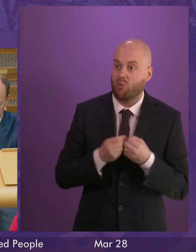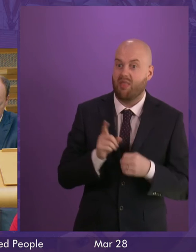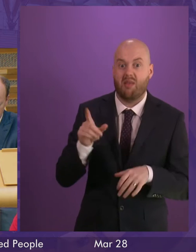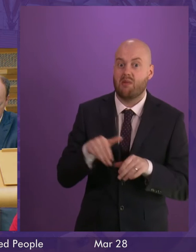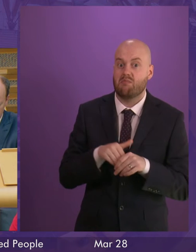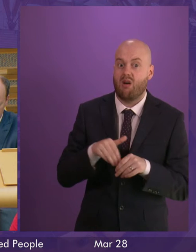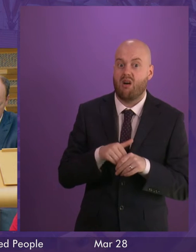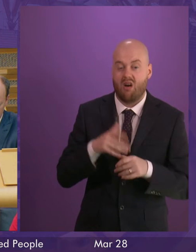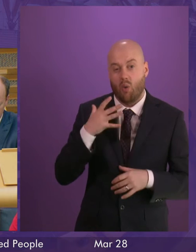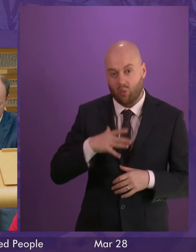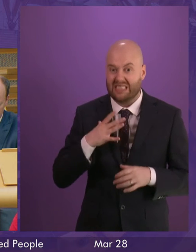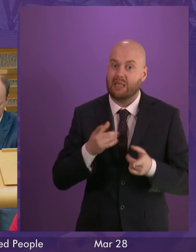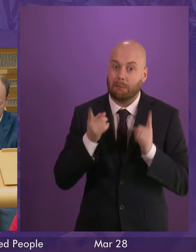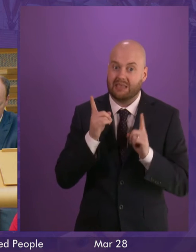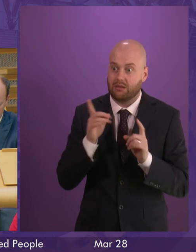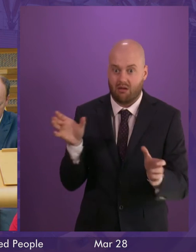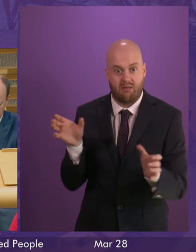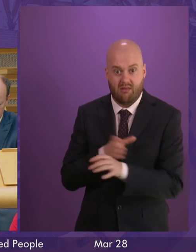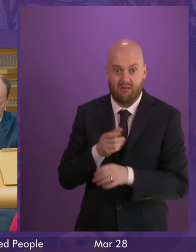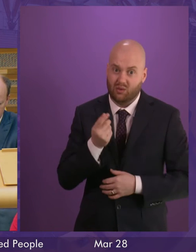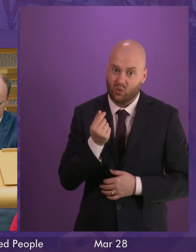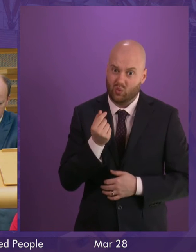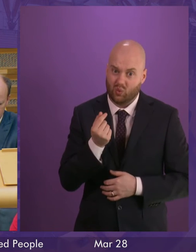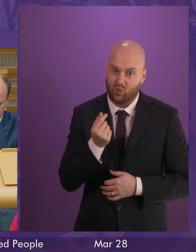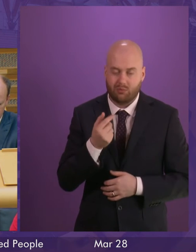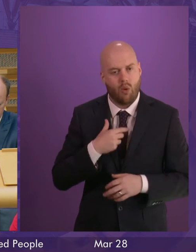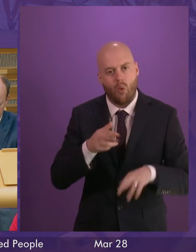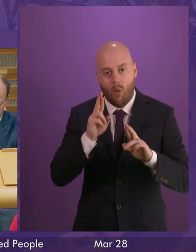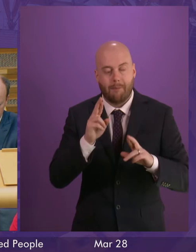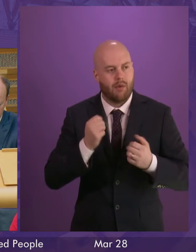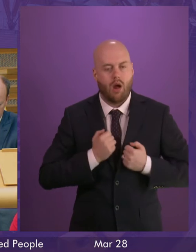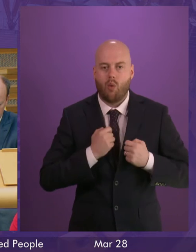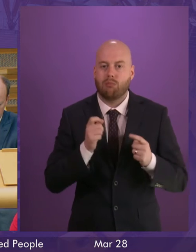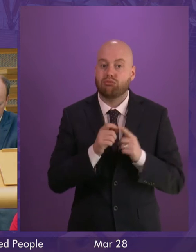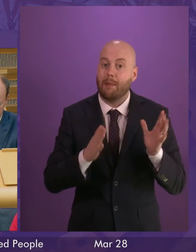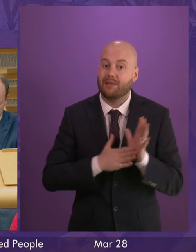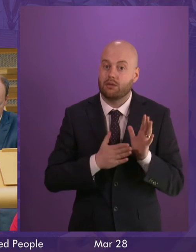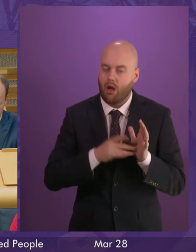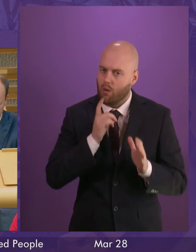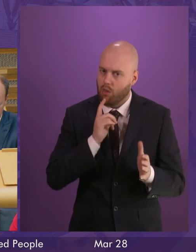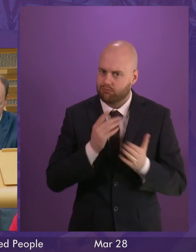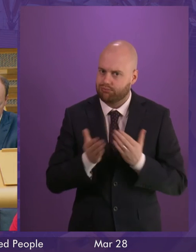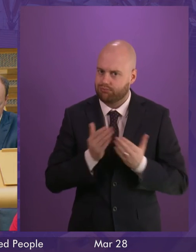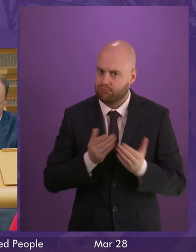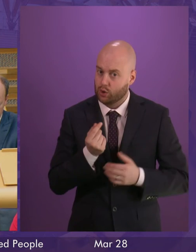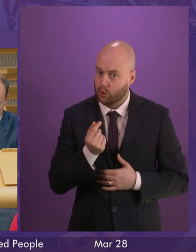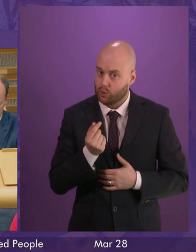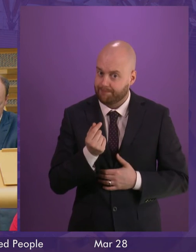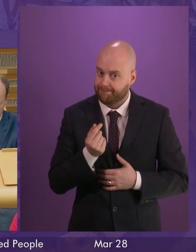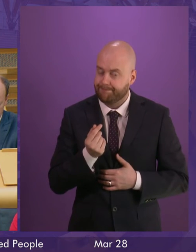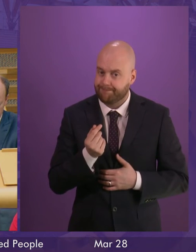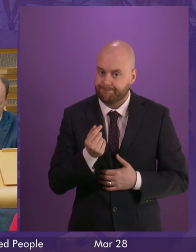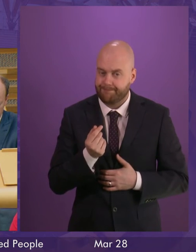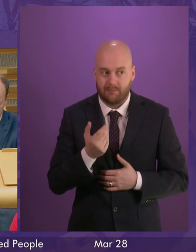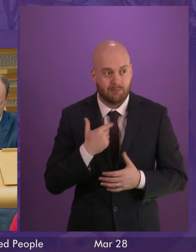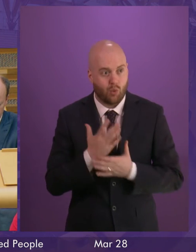appointed as soon as possible and I'm certainly hoping the Prime Minister will do that and I'm sure we all want that to happen at the earliest possible